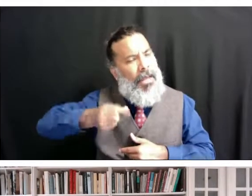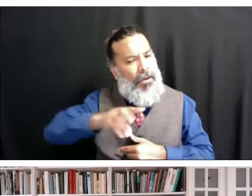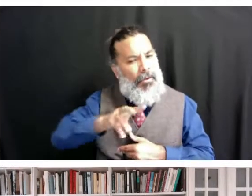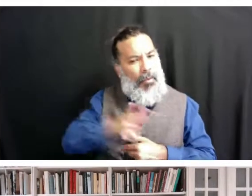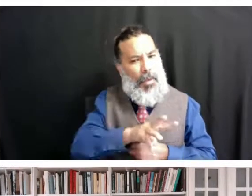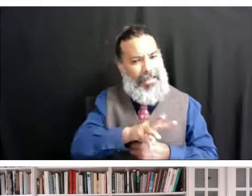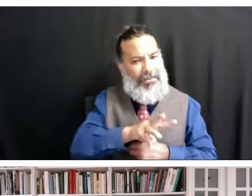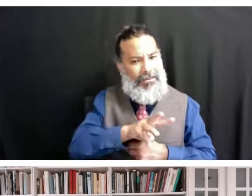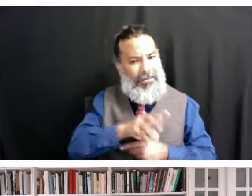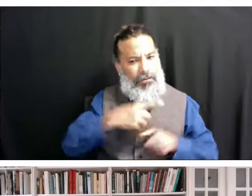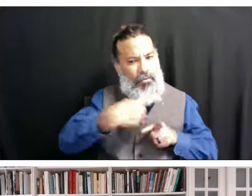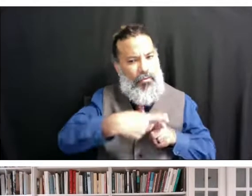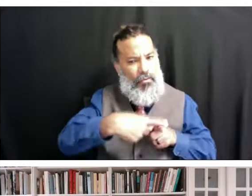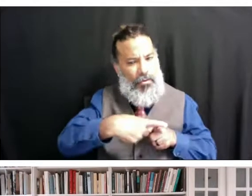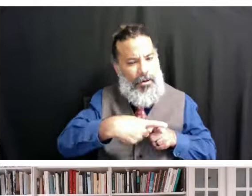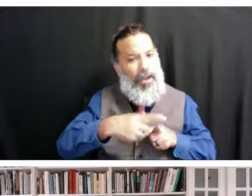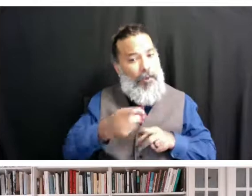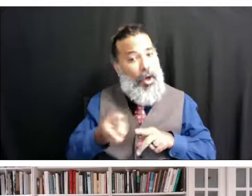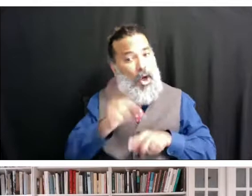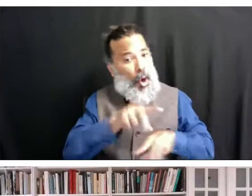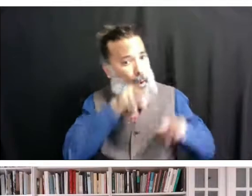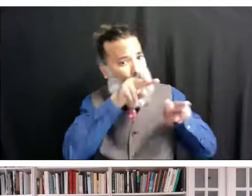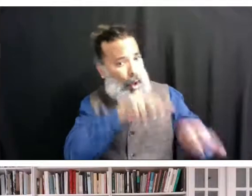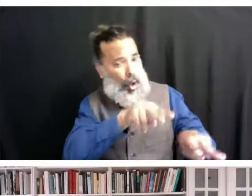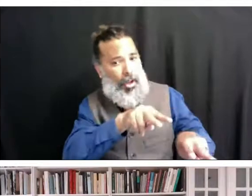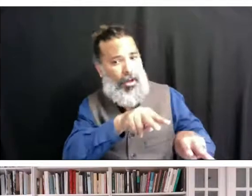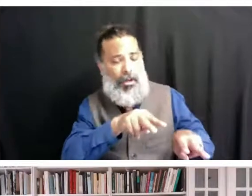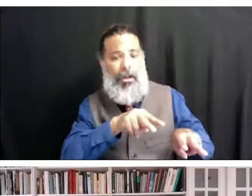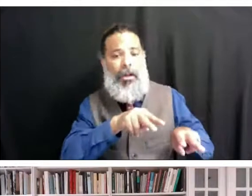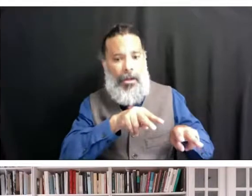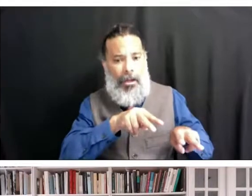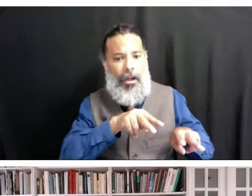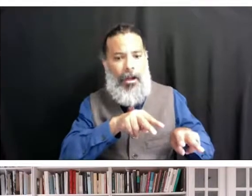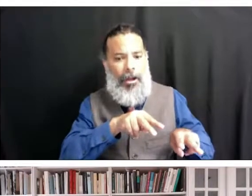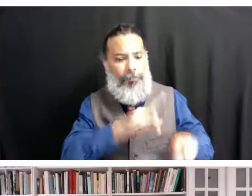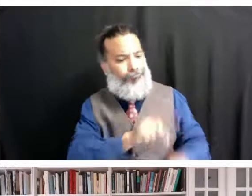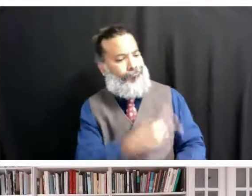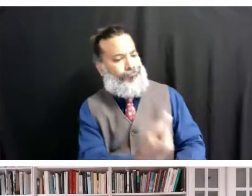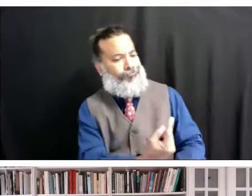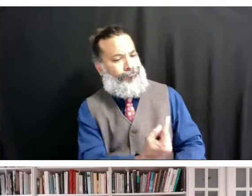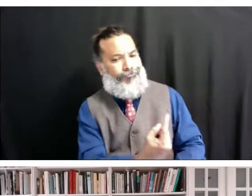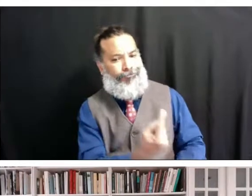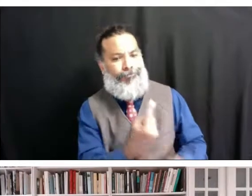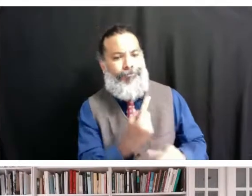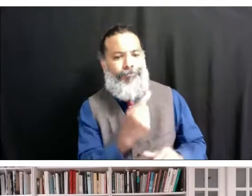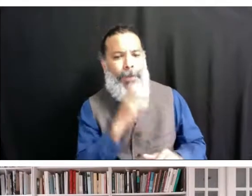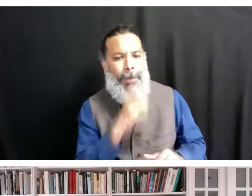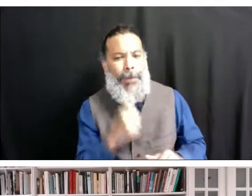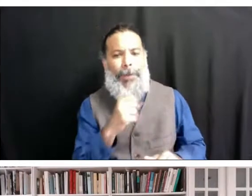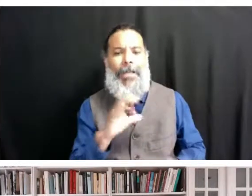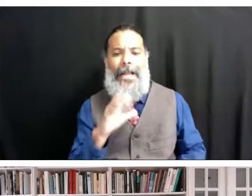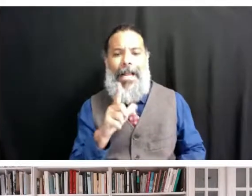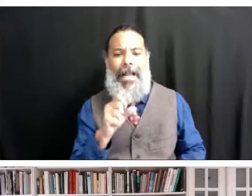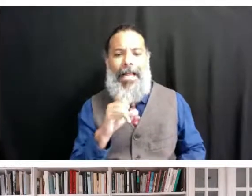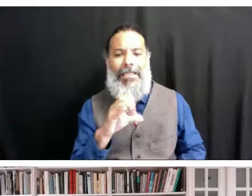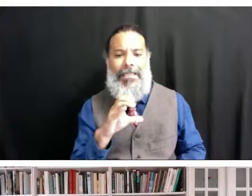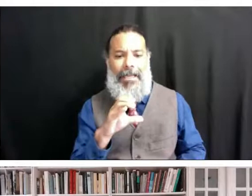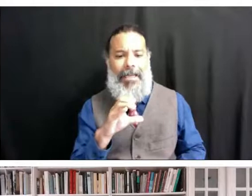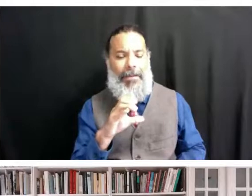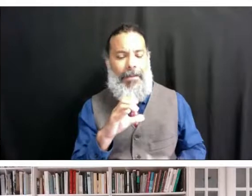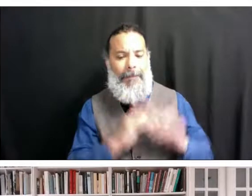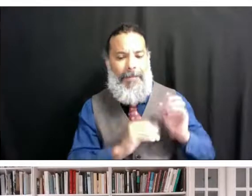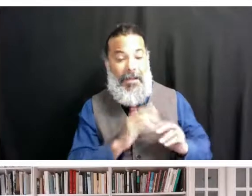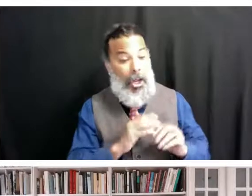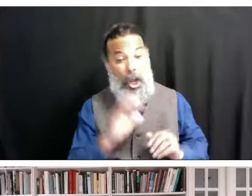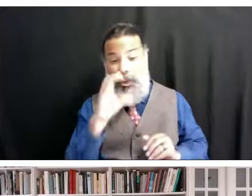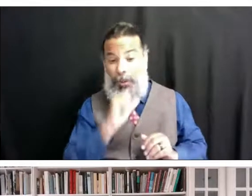corner. Go and see it sometime. It's a lovely little classical building that presumably lots